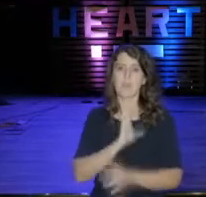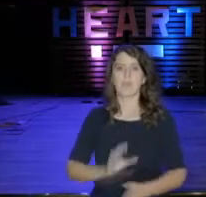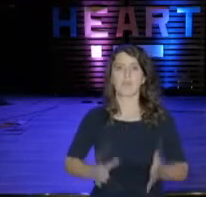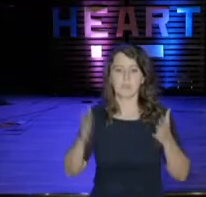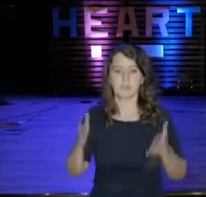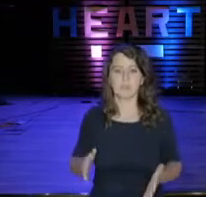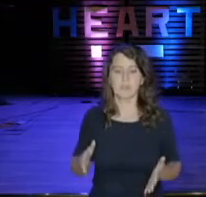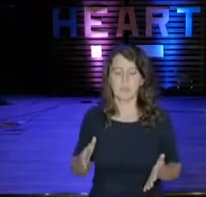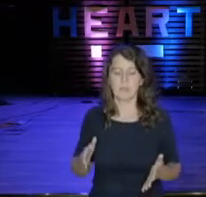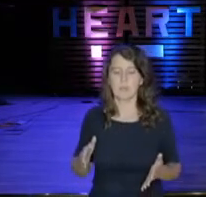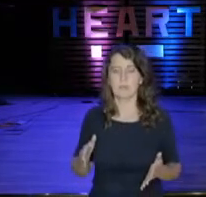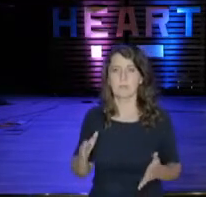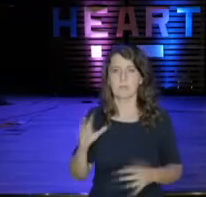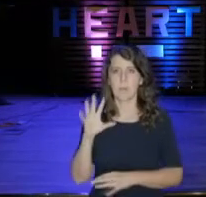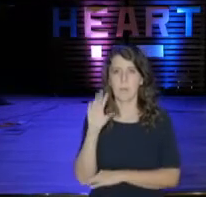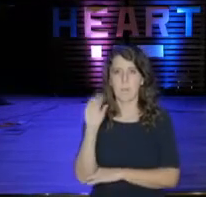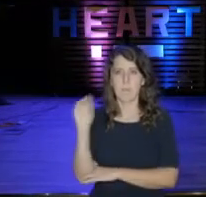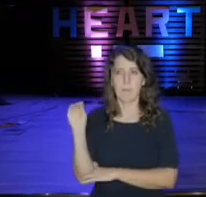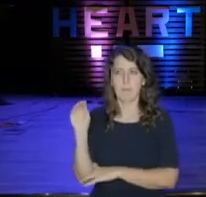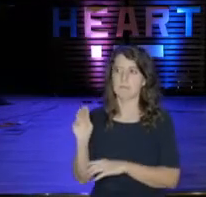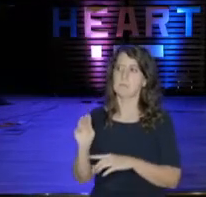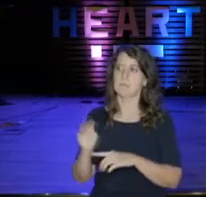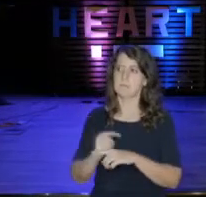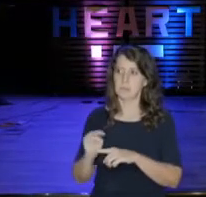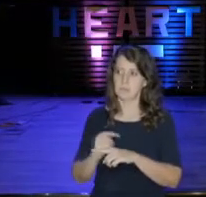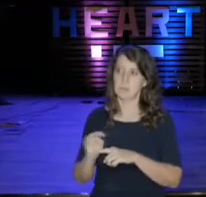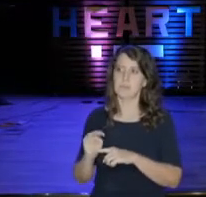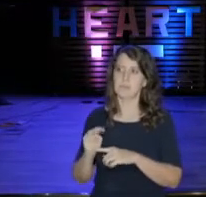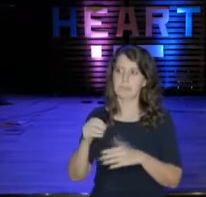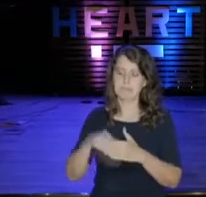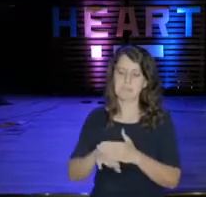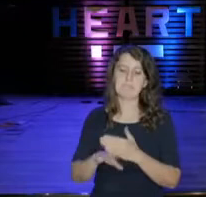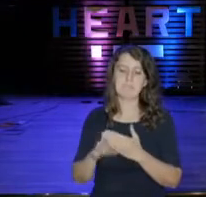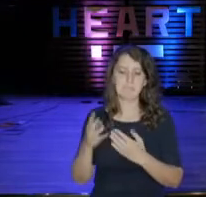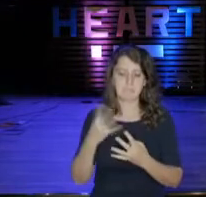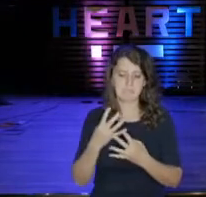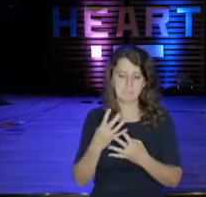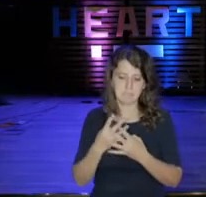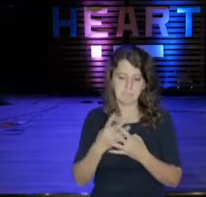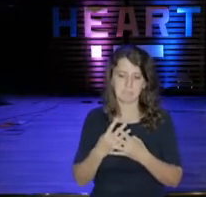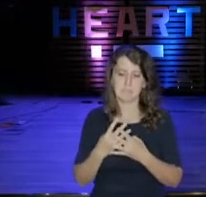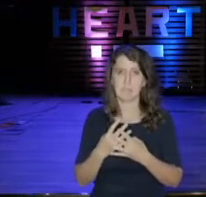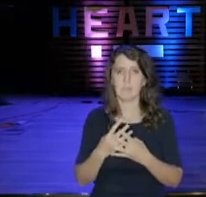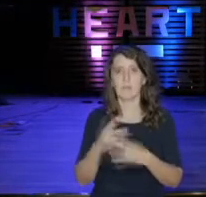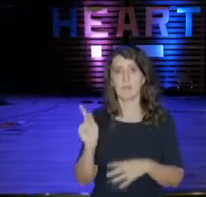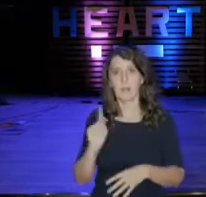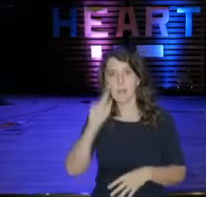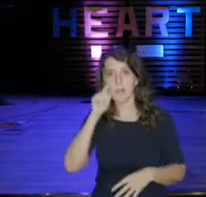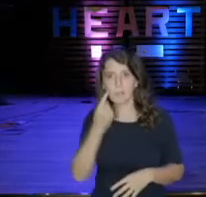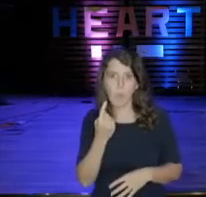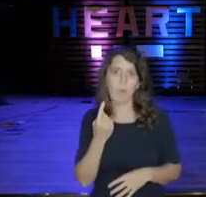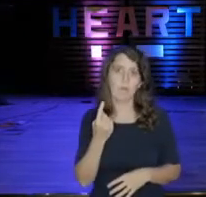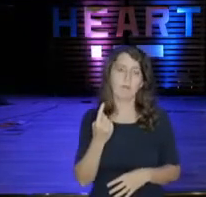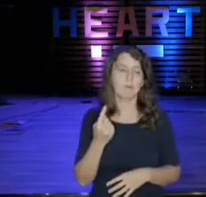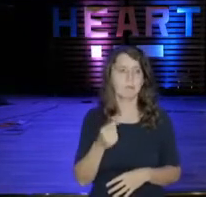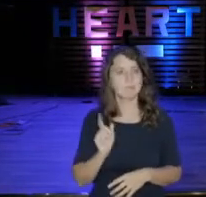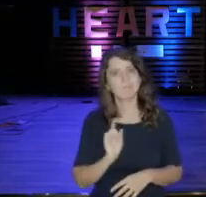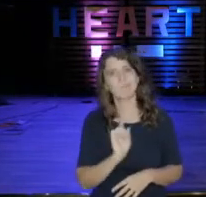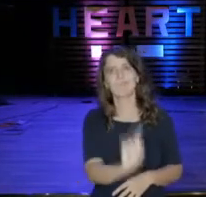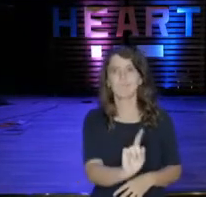There was a puppet ministry that came into the prisons. She was bored. Everyone was going. She